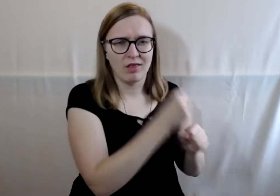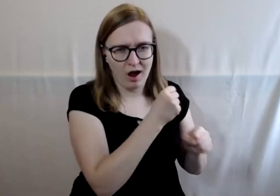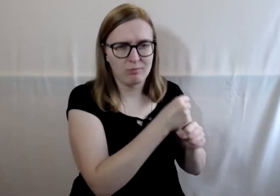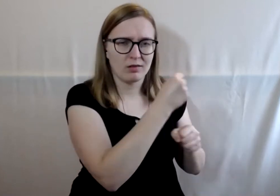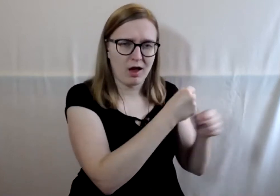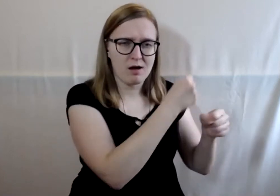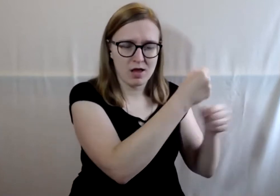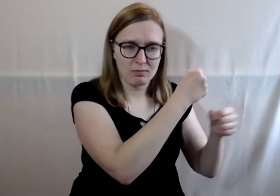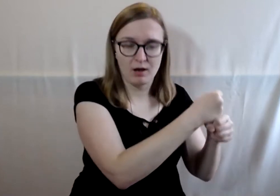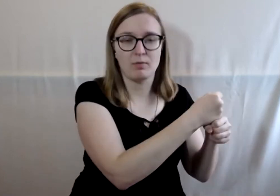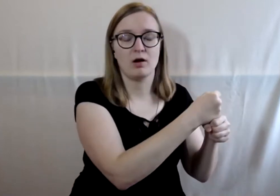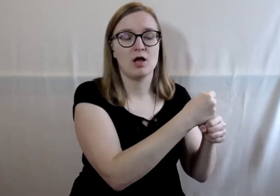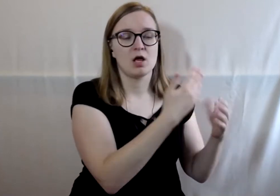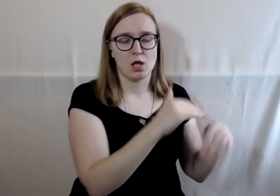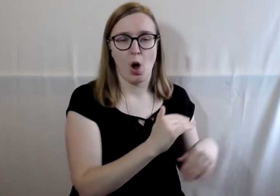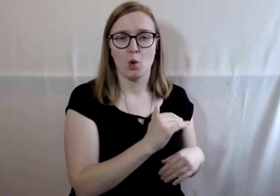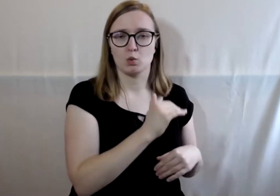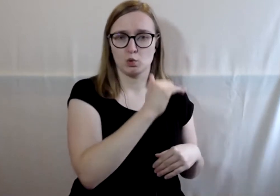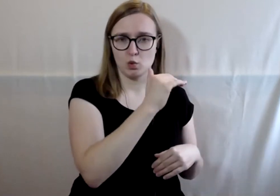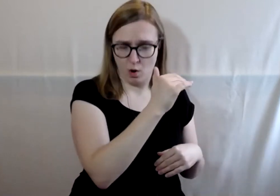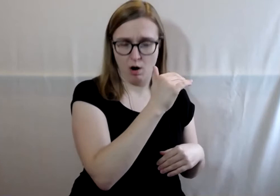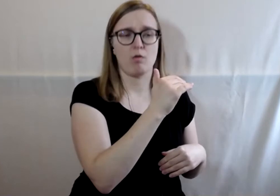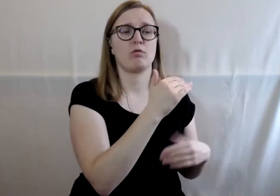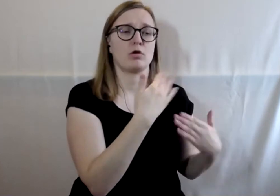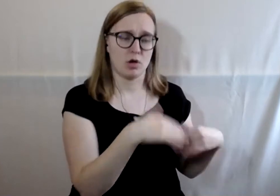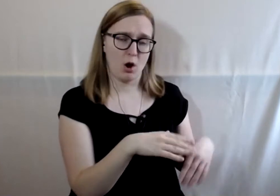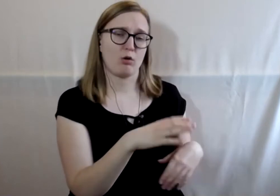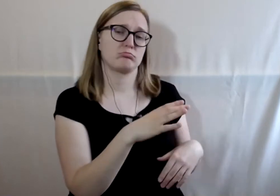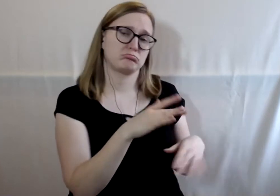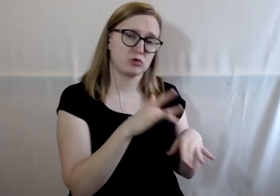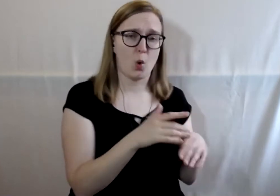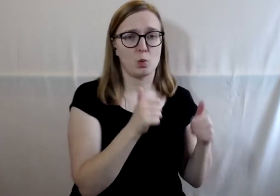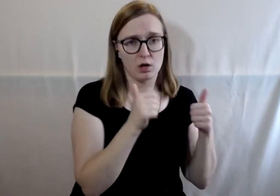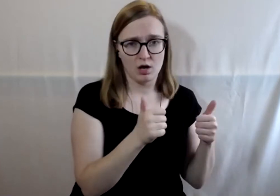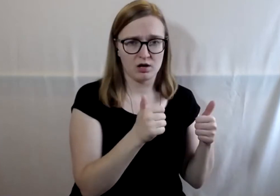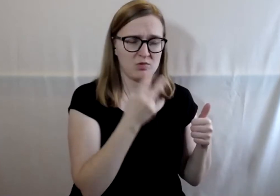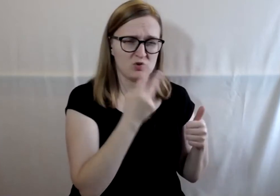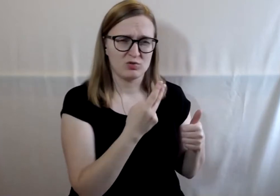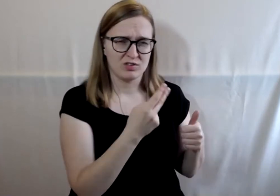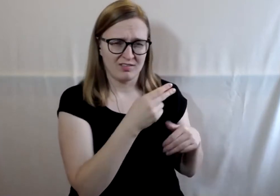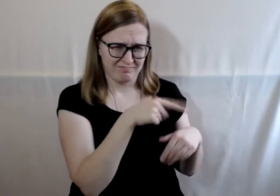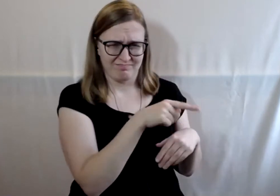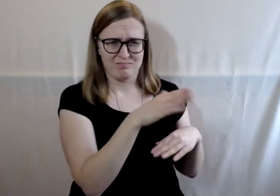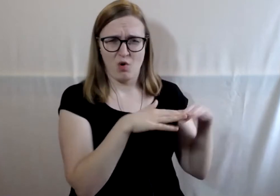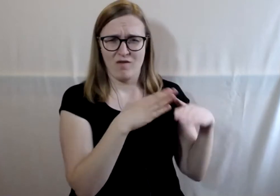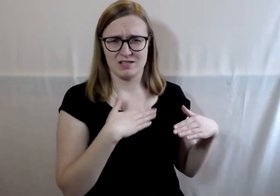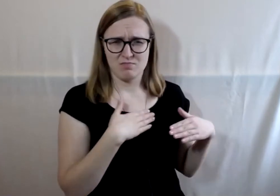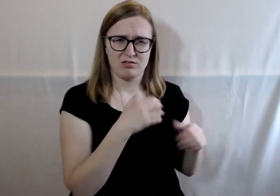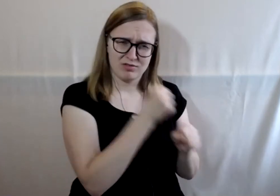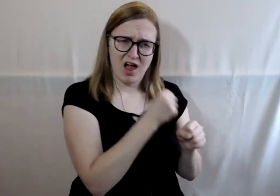when they were established enough in life and they really were unhappy with what they were working in,